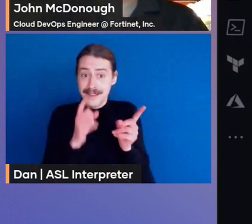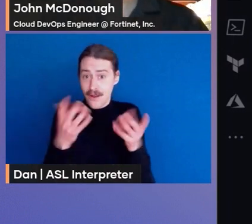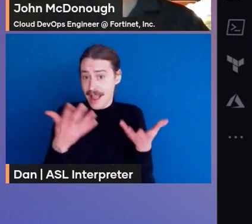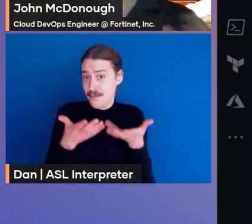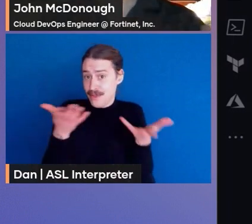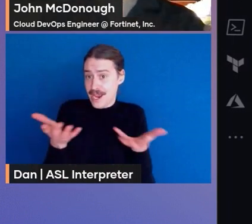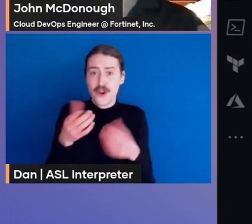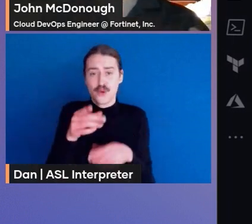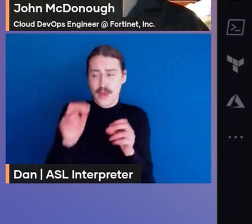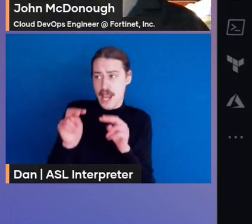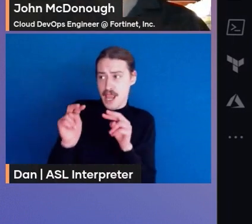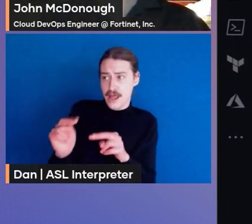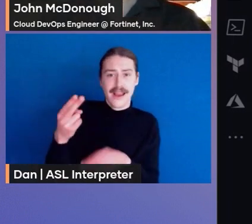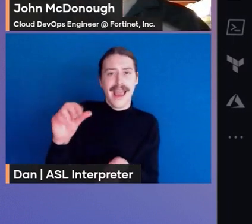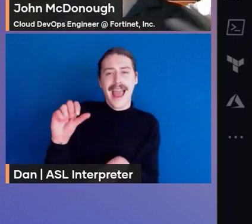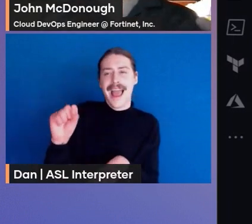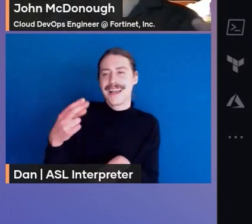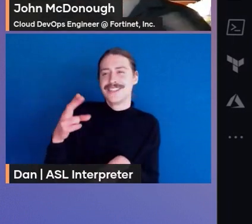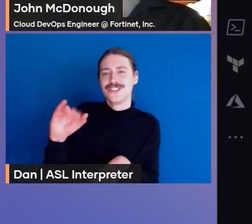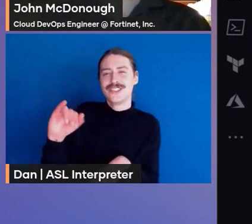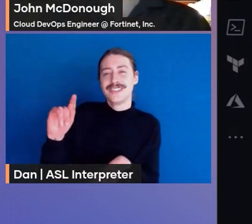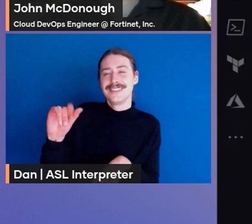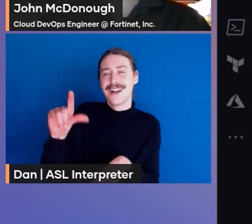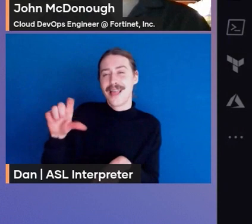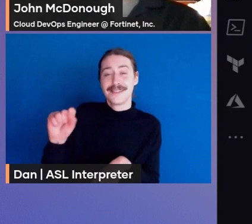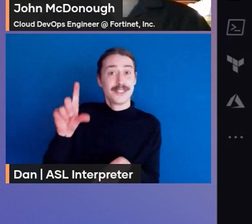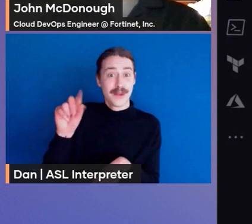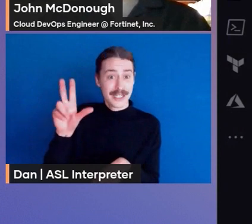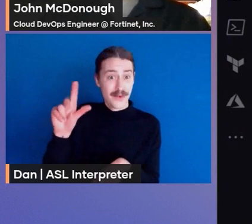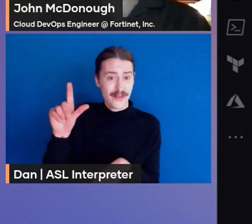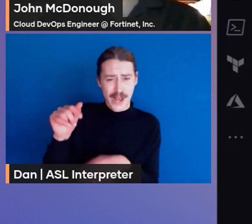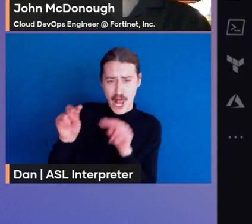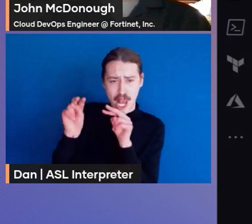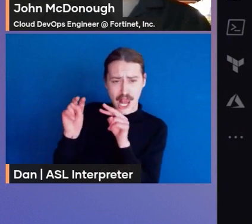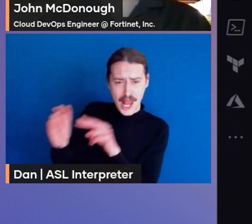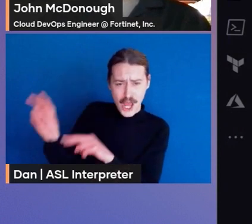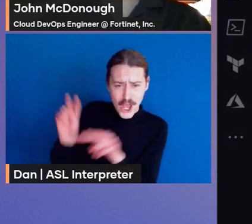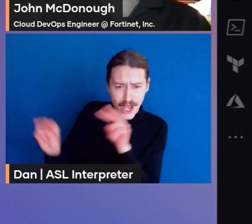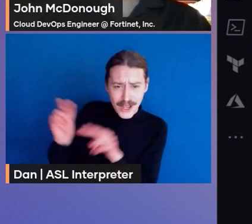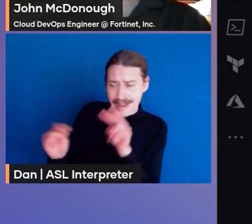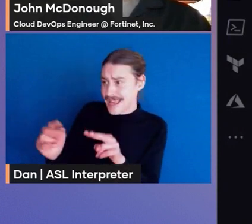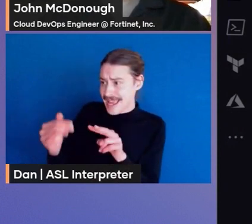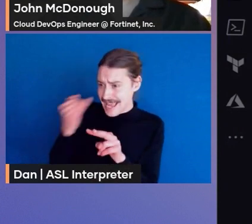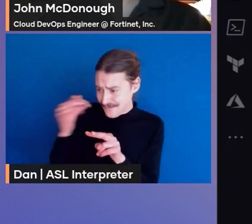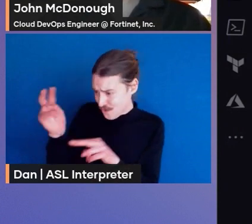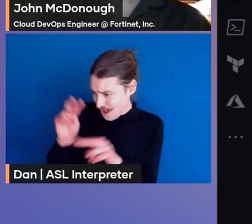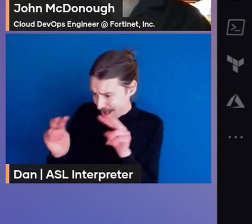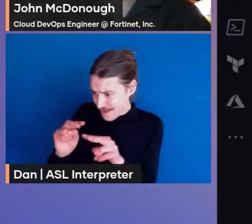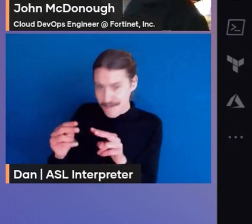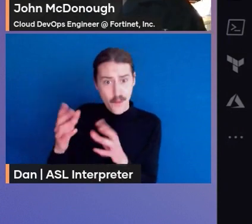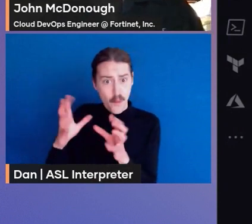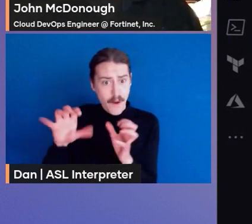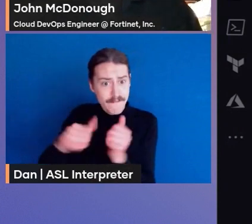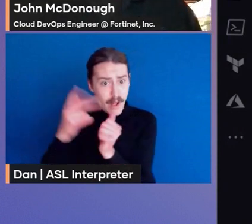/HashiTalks-2023. Take a look. You can always enter an issue if you find something and ask me any questions you like.